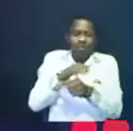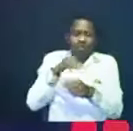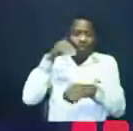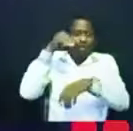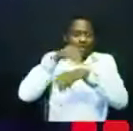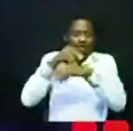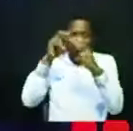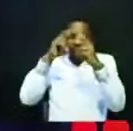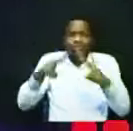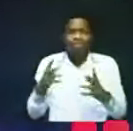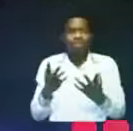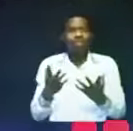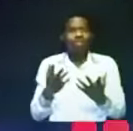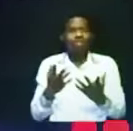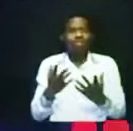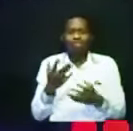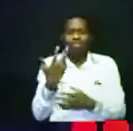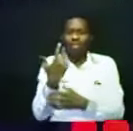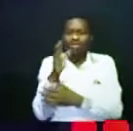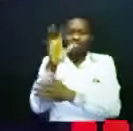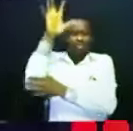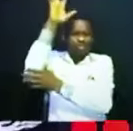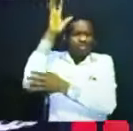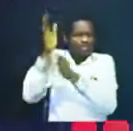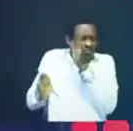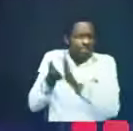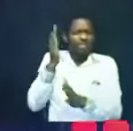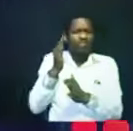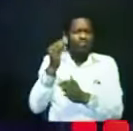I was surprised. The hand went up like that.